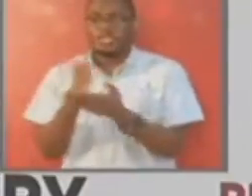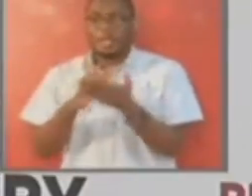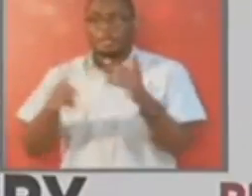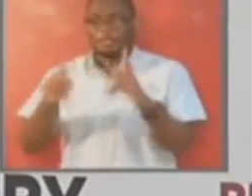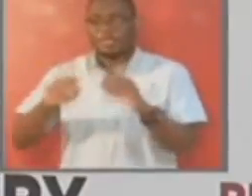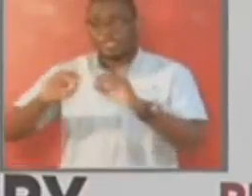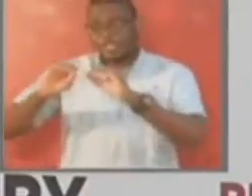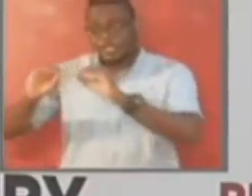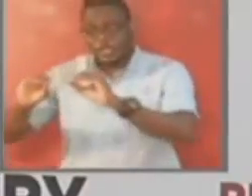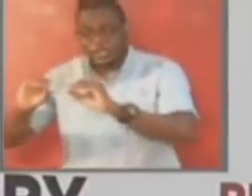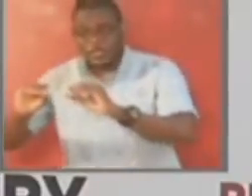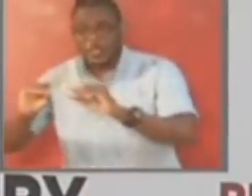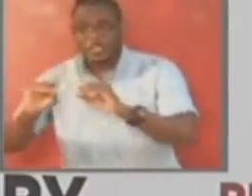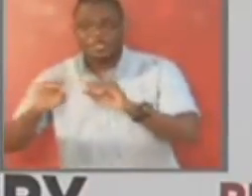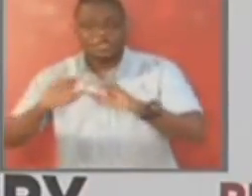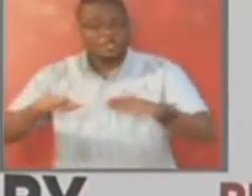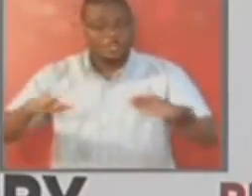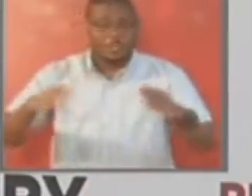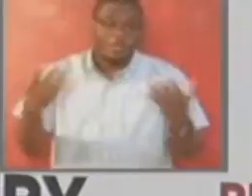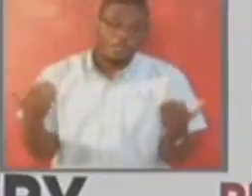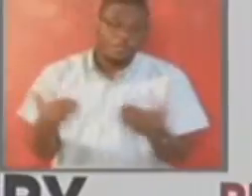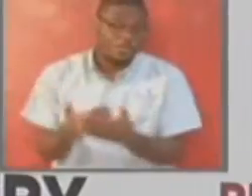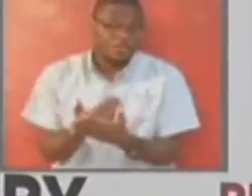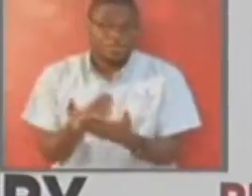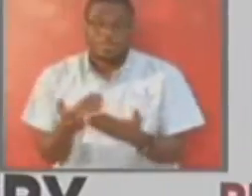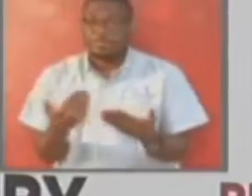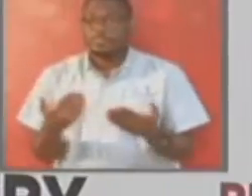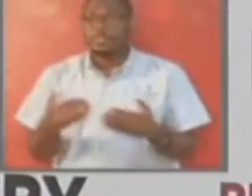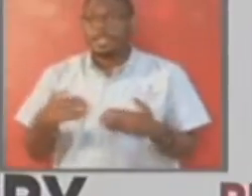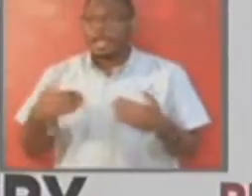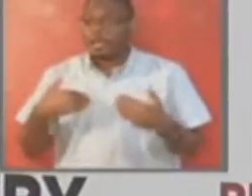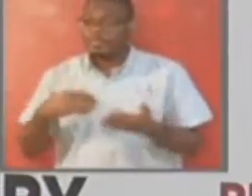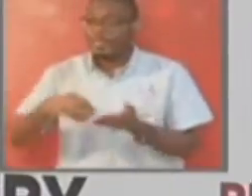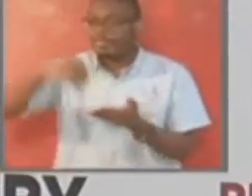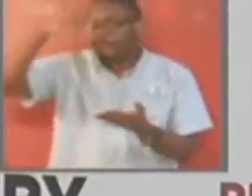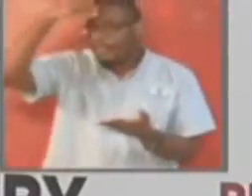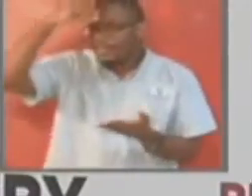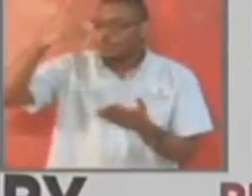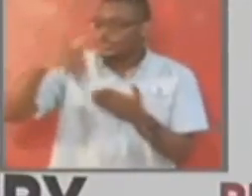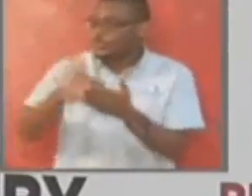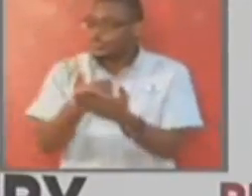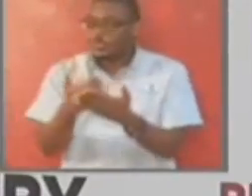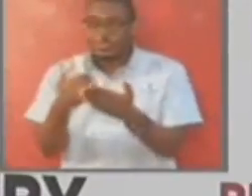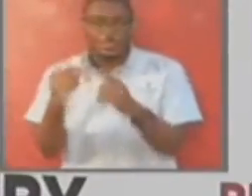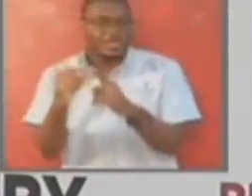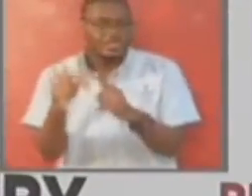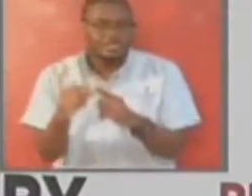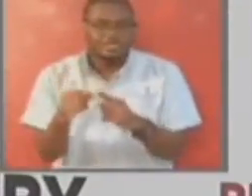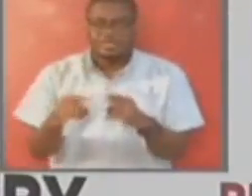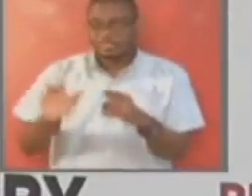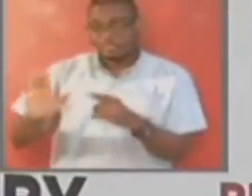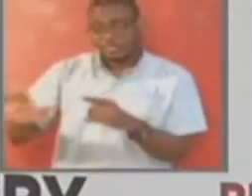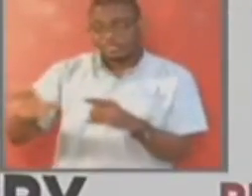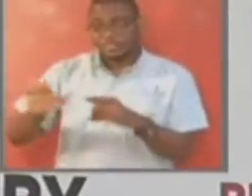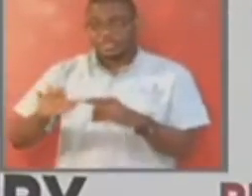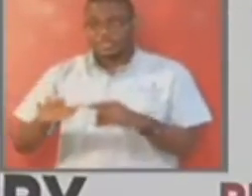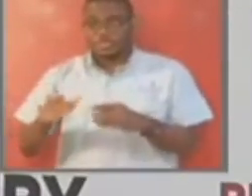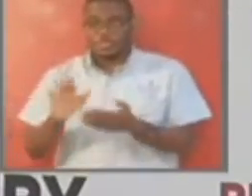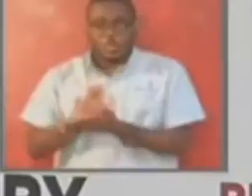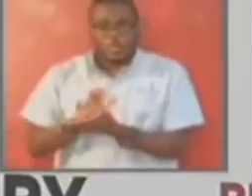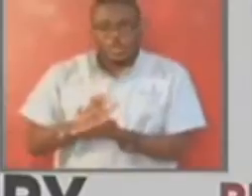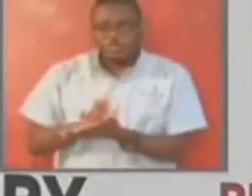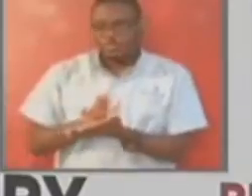opportunity, to get to have a sneak peek into what they're doing, not being discouraged. And if it is, you need to do movie time, but what we do